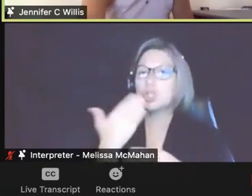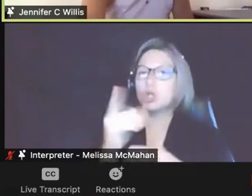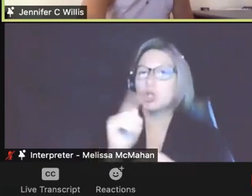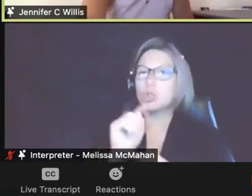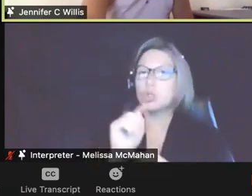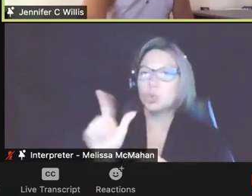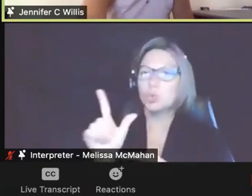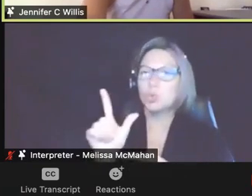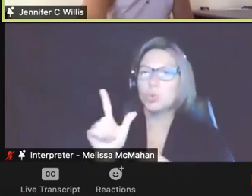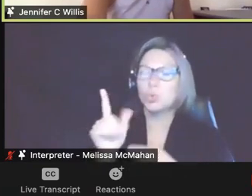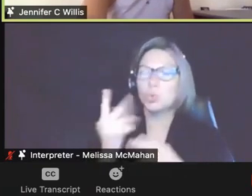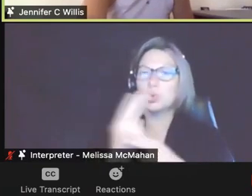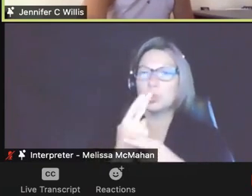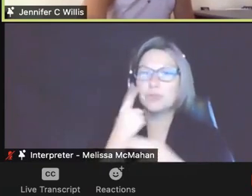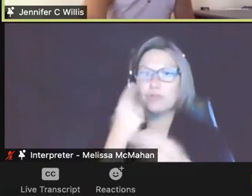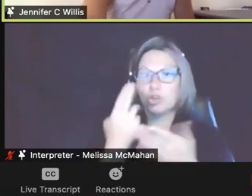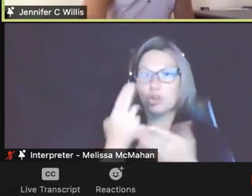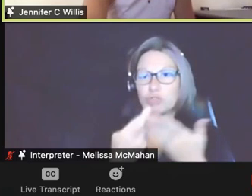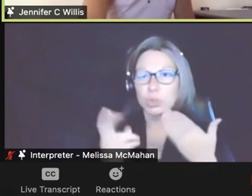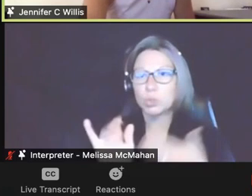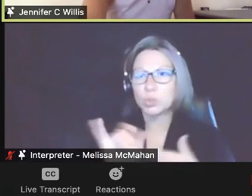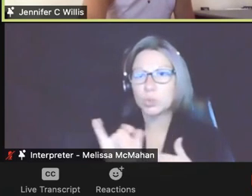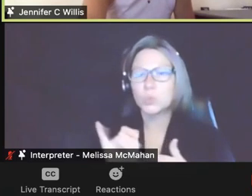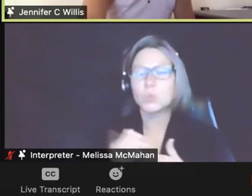as a resource as well.